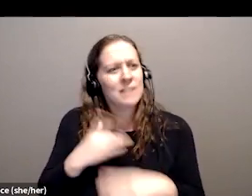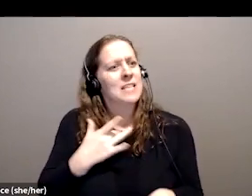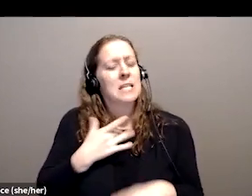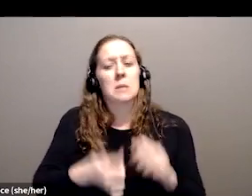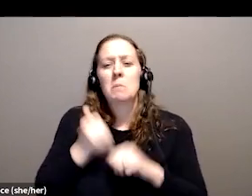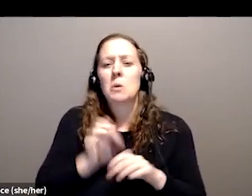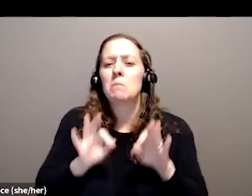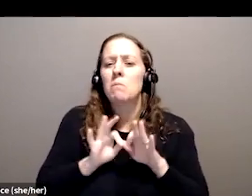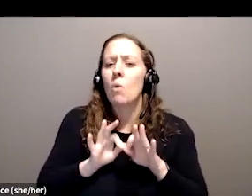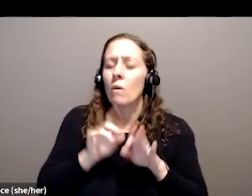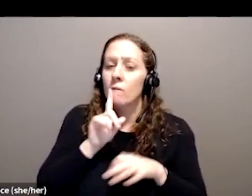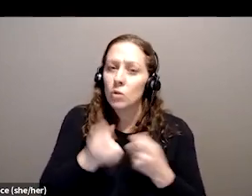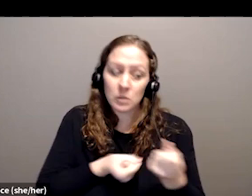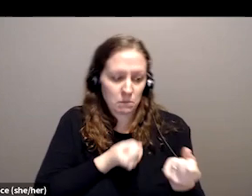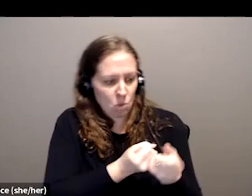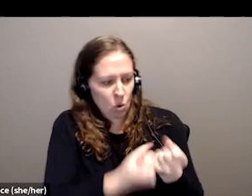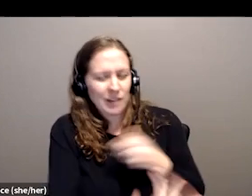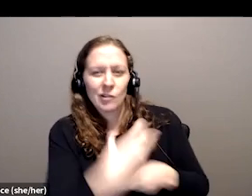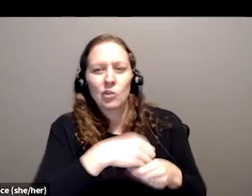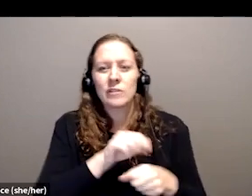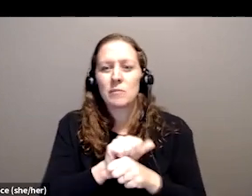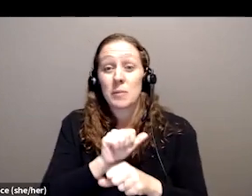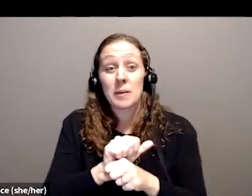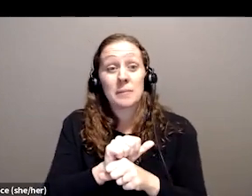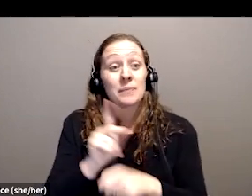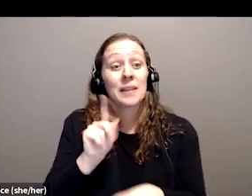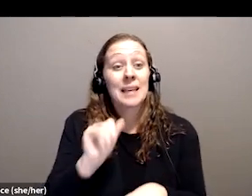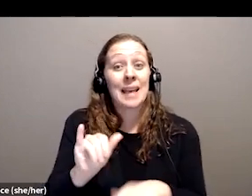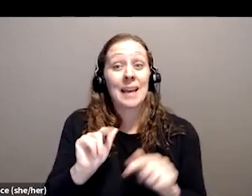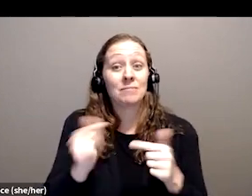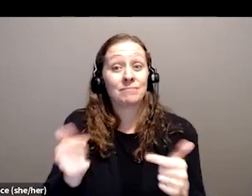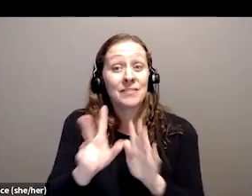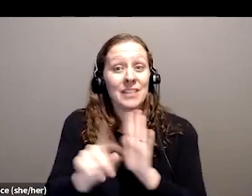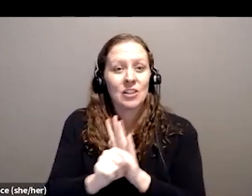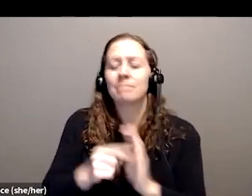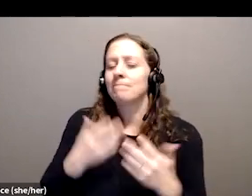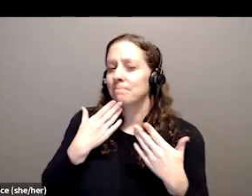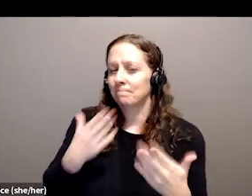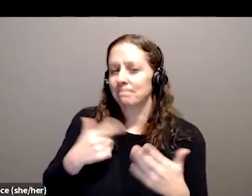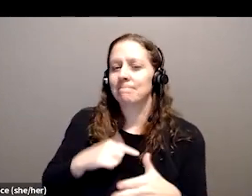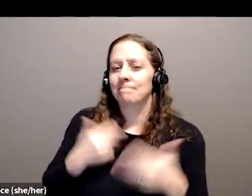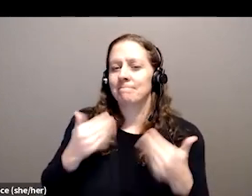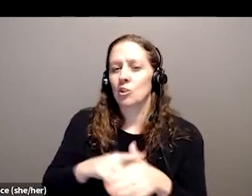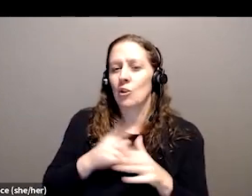important to support inclusive employment. So, Kate, over to you. All right, thank you. I'll start the video now.